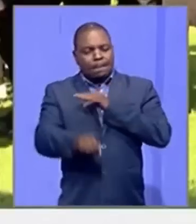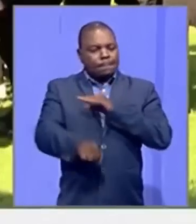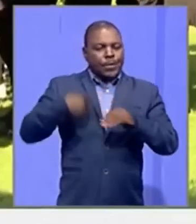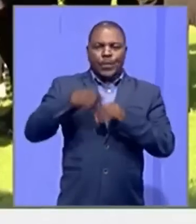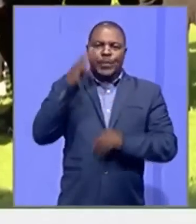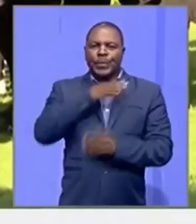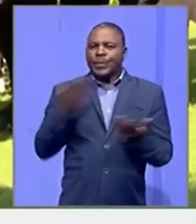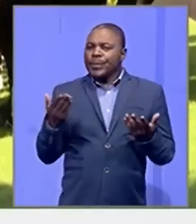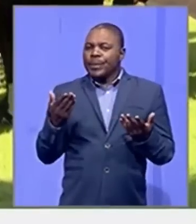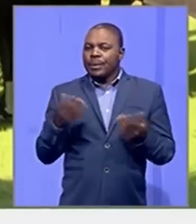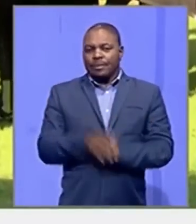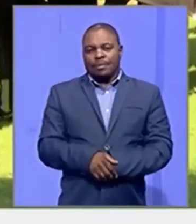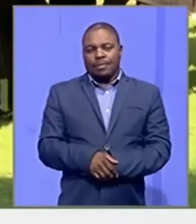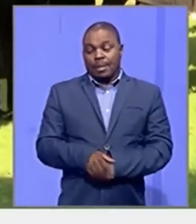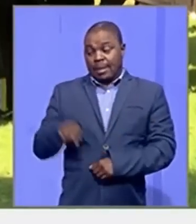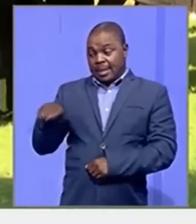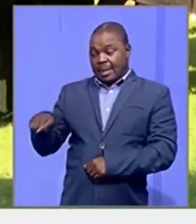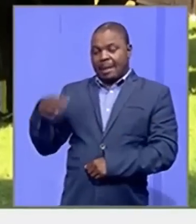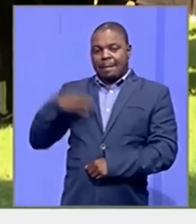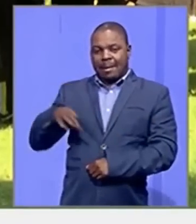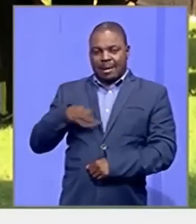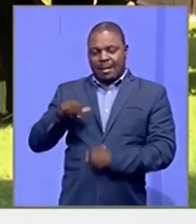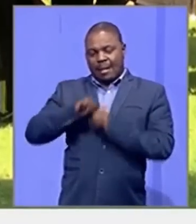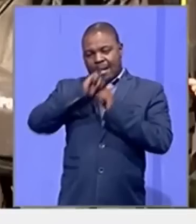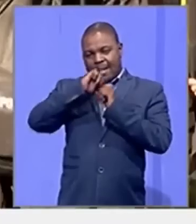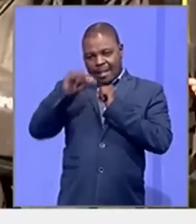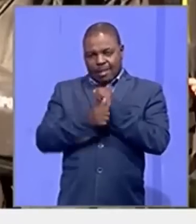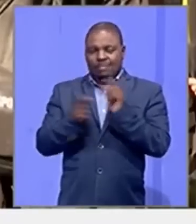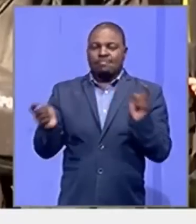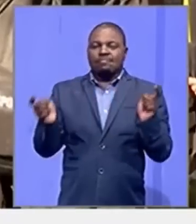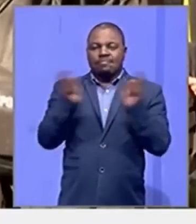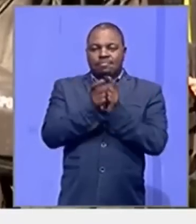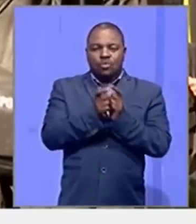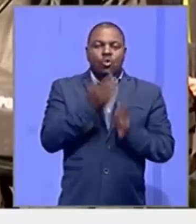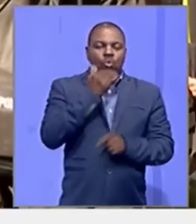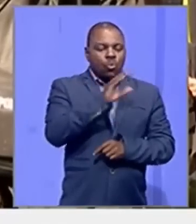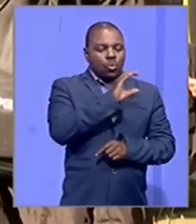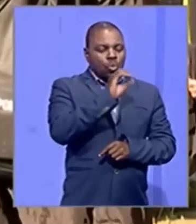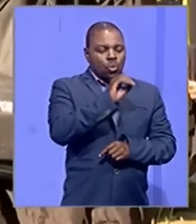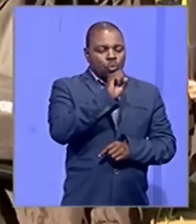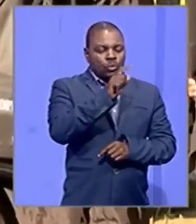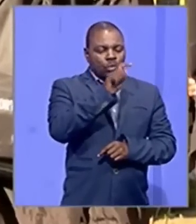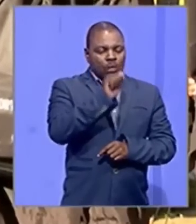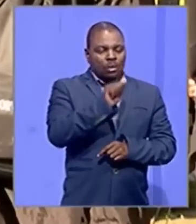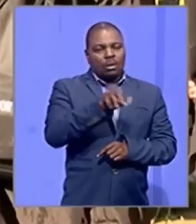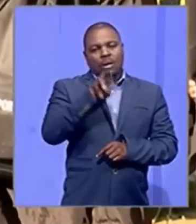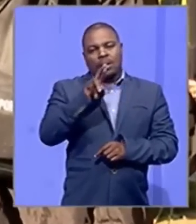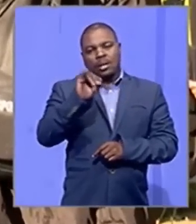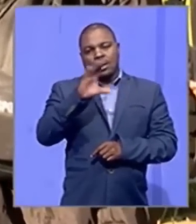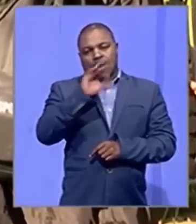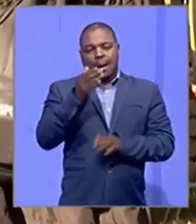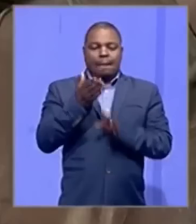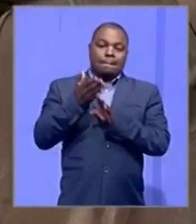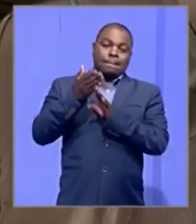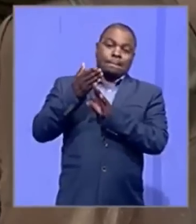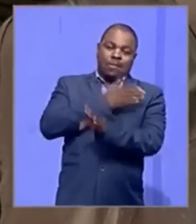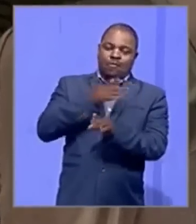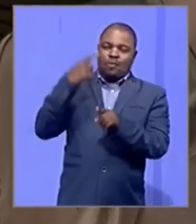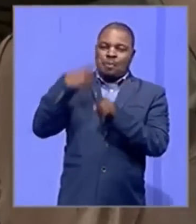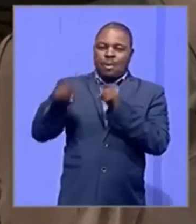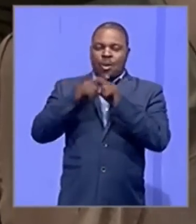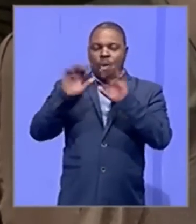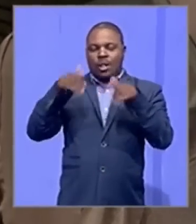generators. Banyana e tla raloka papadi ya mafelelo ditukišetšo kgatlhanong le Costa Rica matšatši a se kae pele ga papadi ya pulamadibogo ya